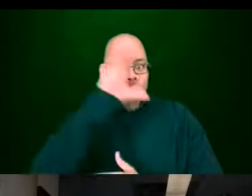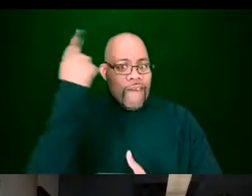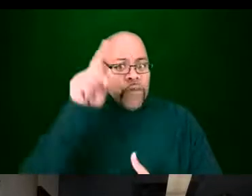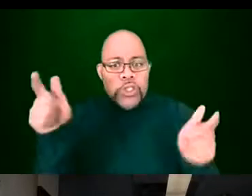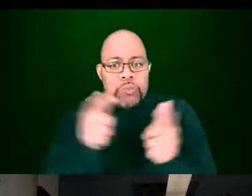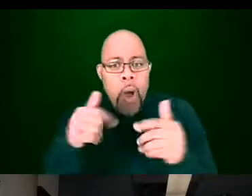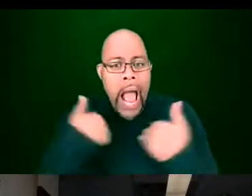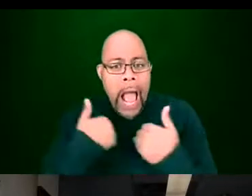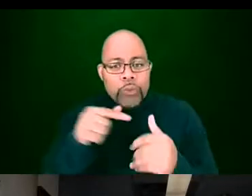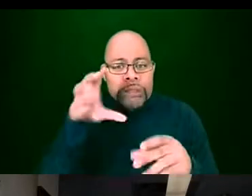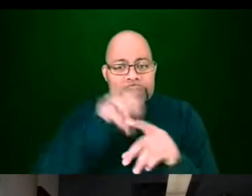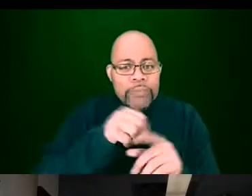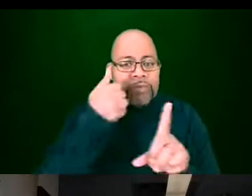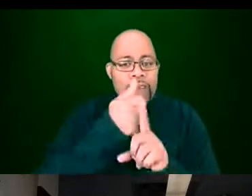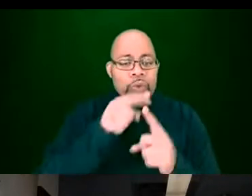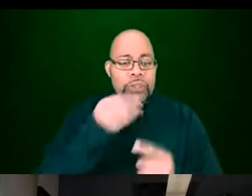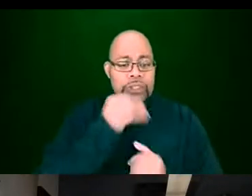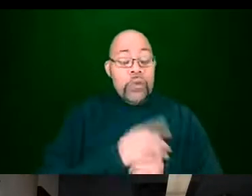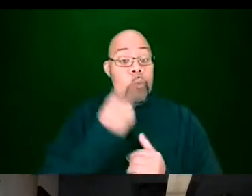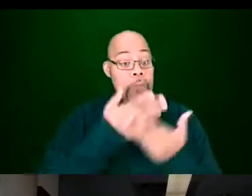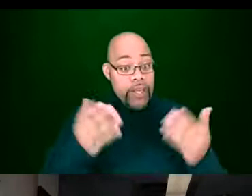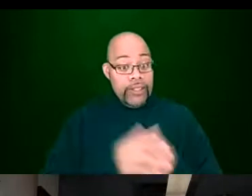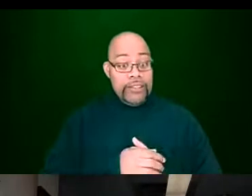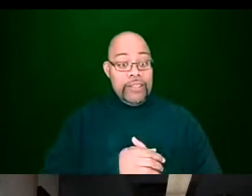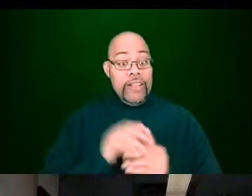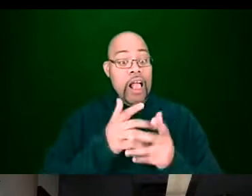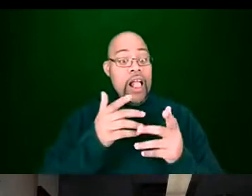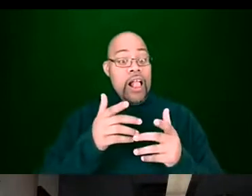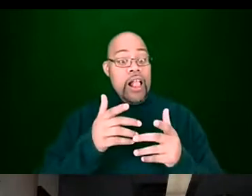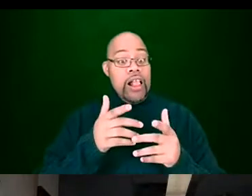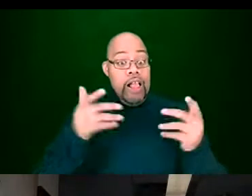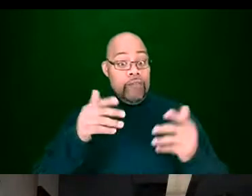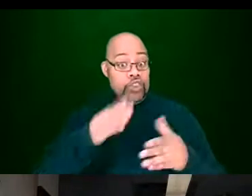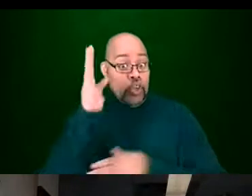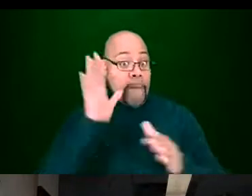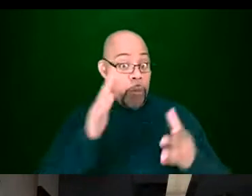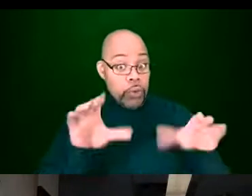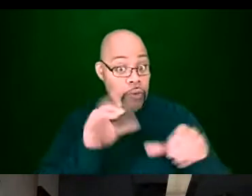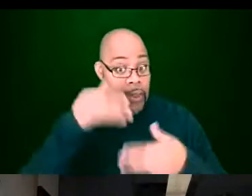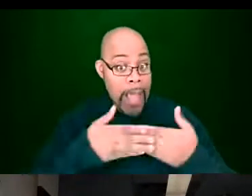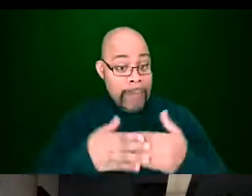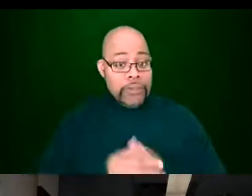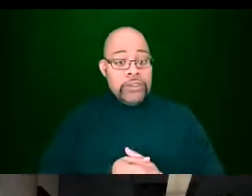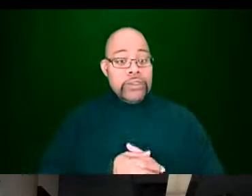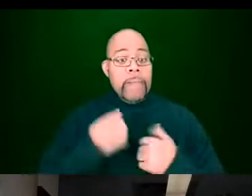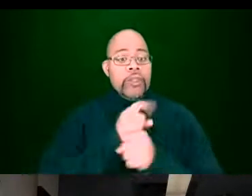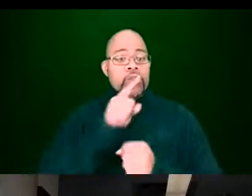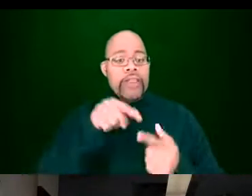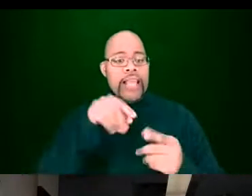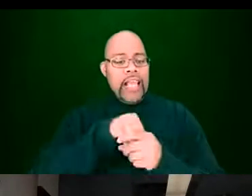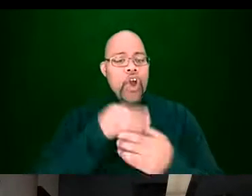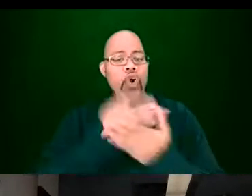small prey items for themselves to eat. One thing, though, that a lot of shark mommies will do for their babies is to make sure they're in a